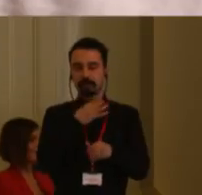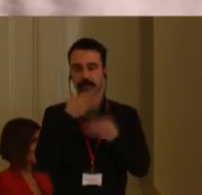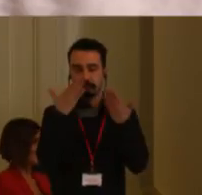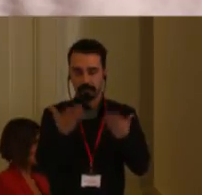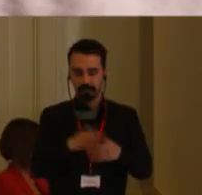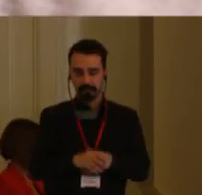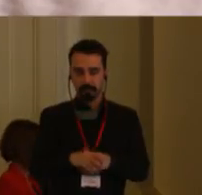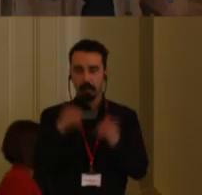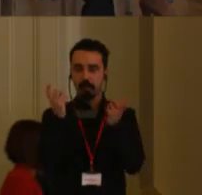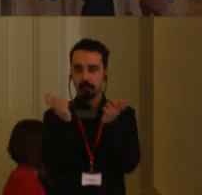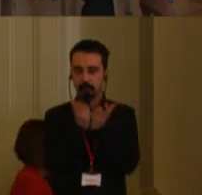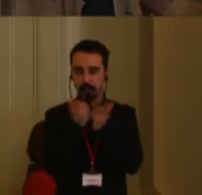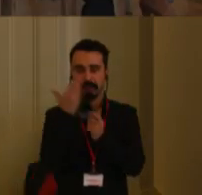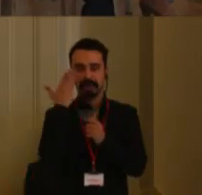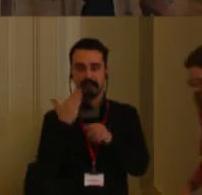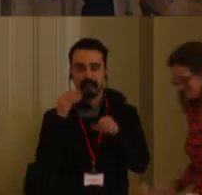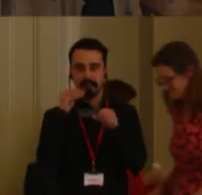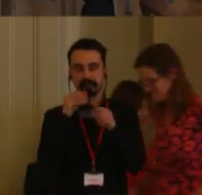I'm sure you will.